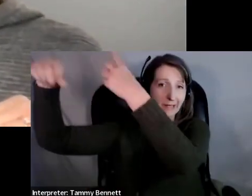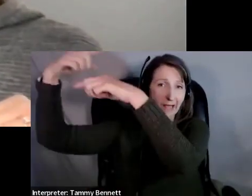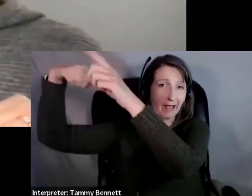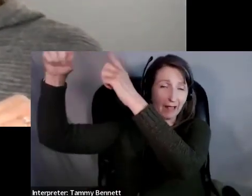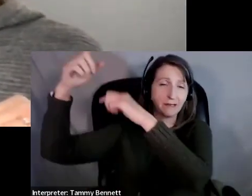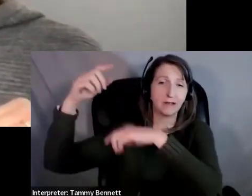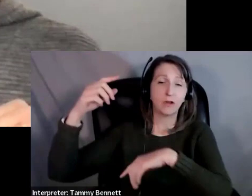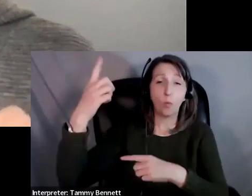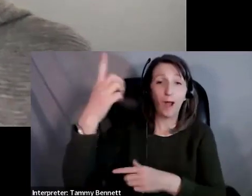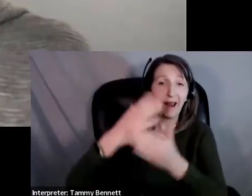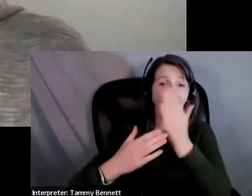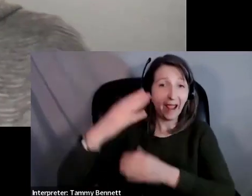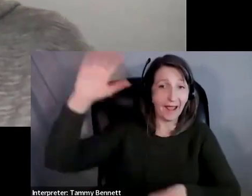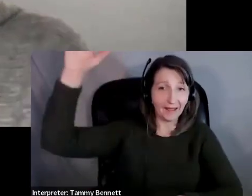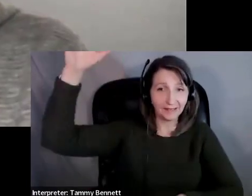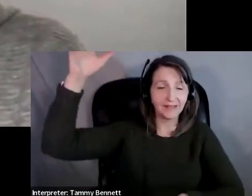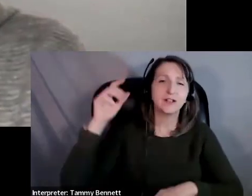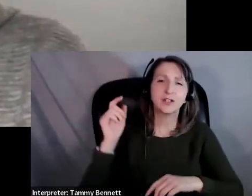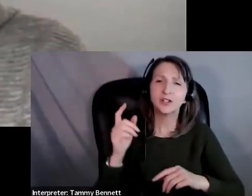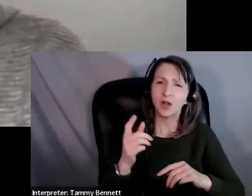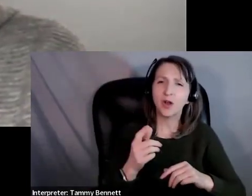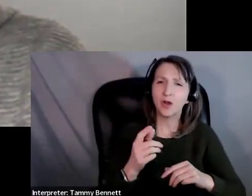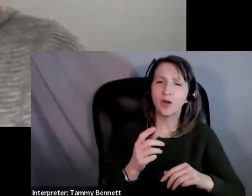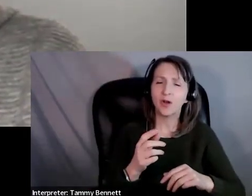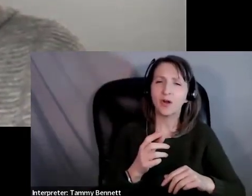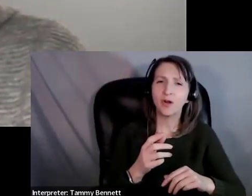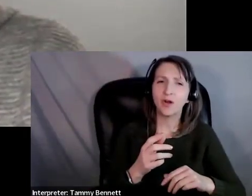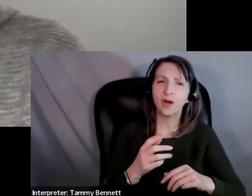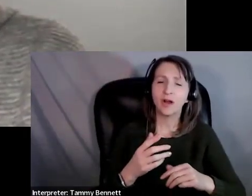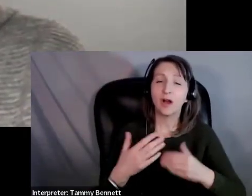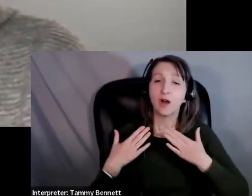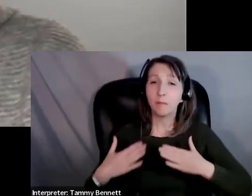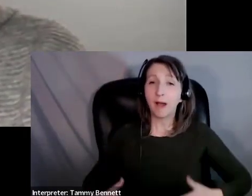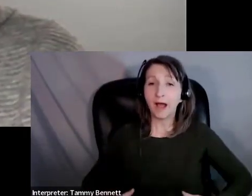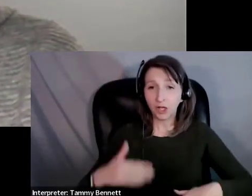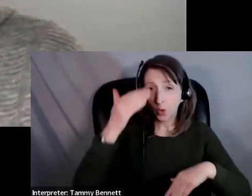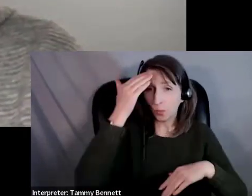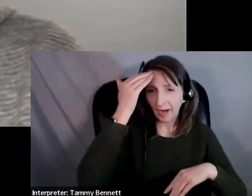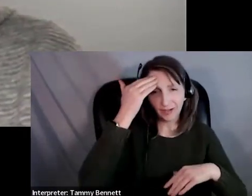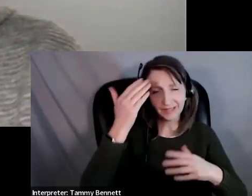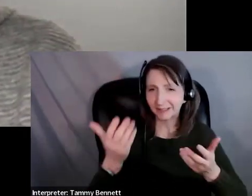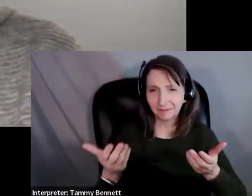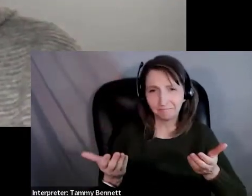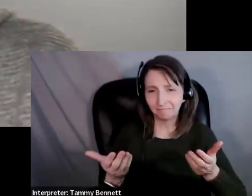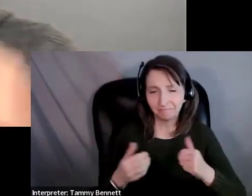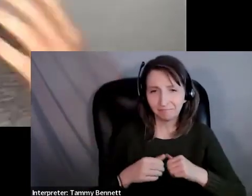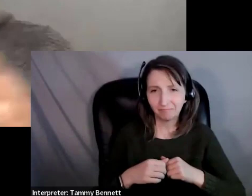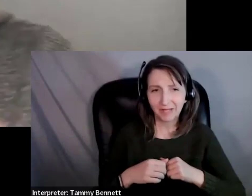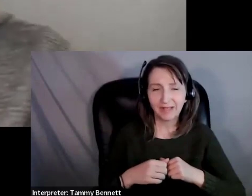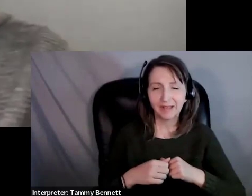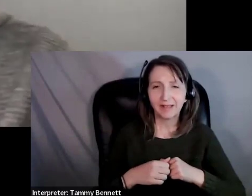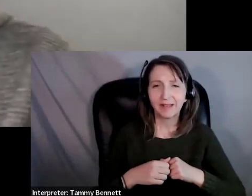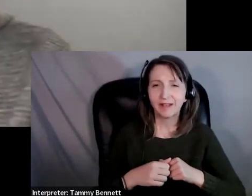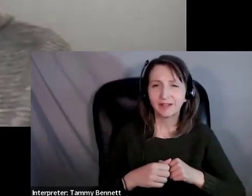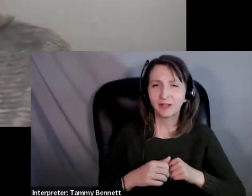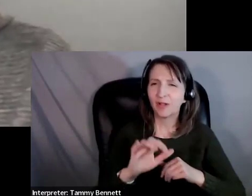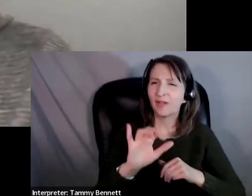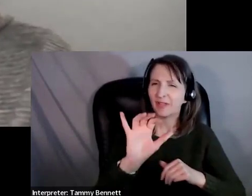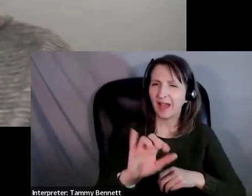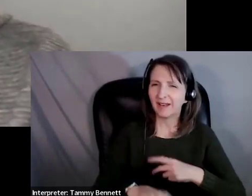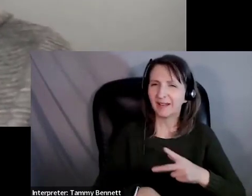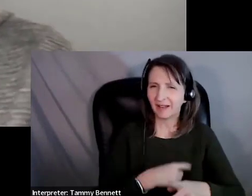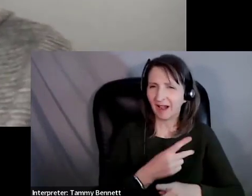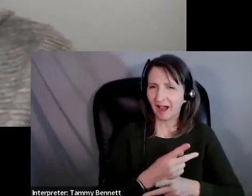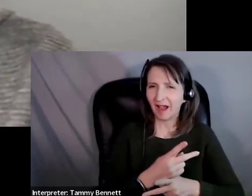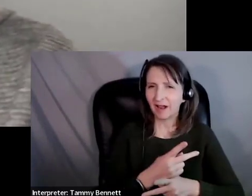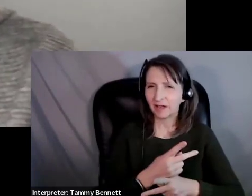with one hand. Um, so he's has lack of body awareness sometimes, and, um, just having that inventory. Um,